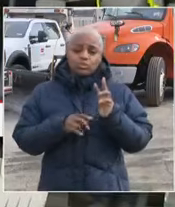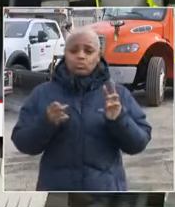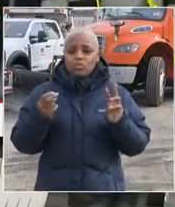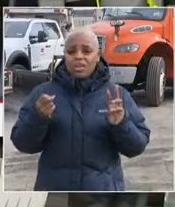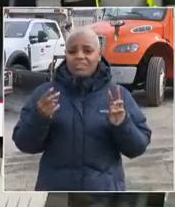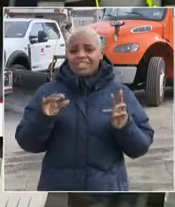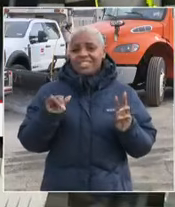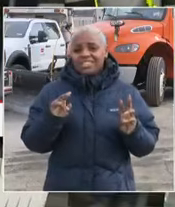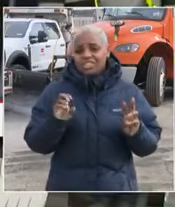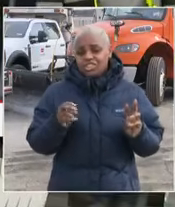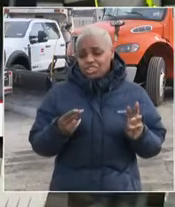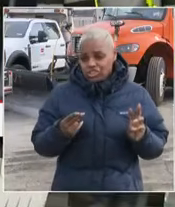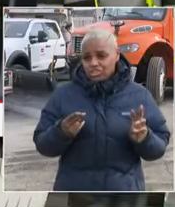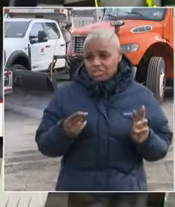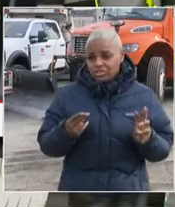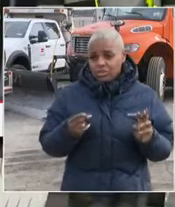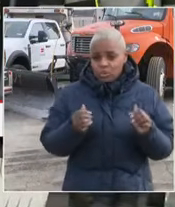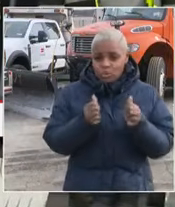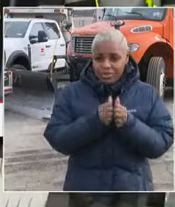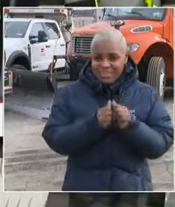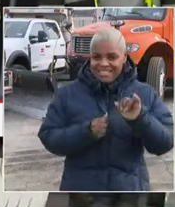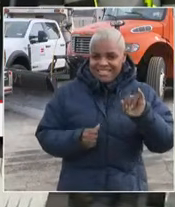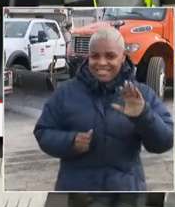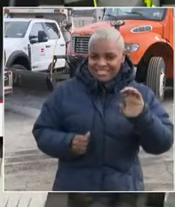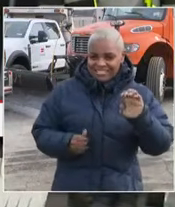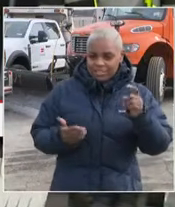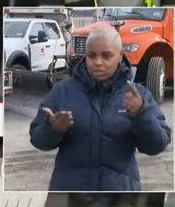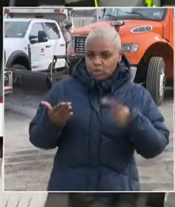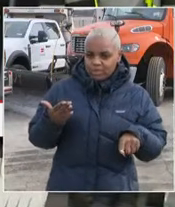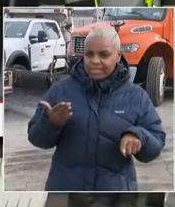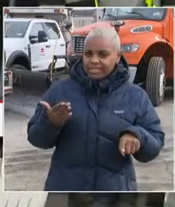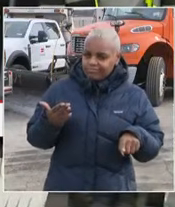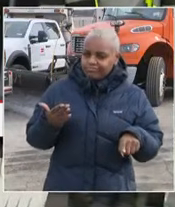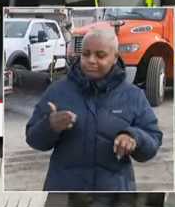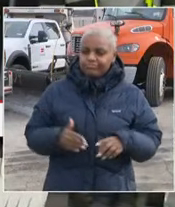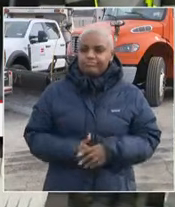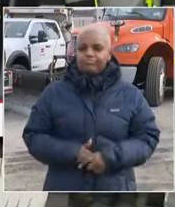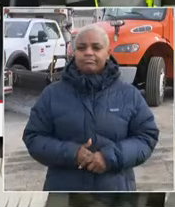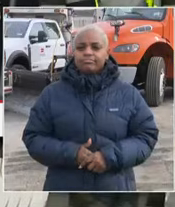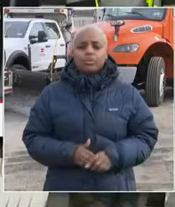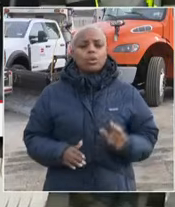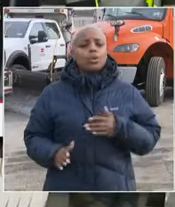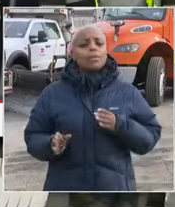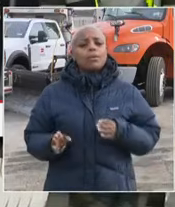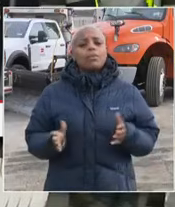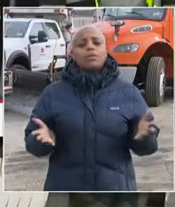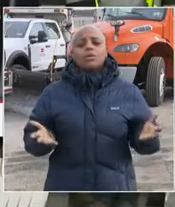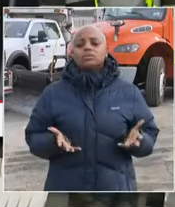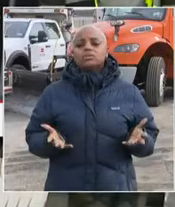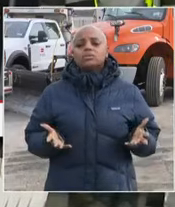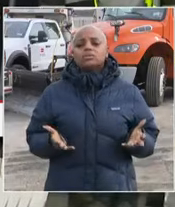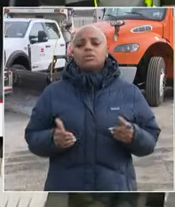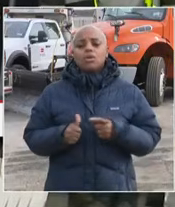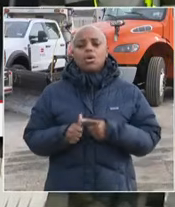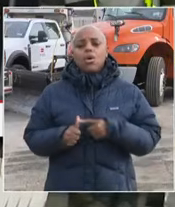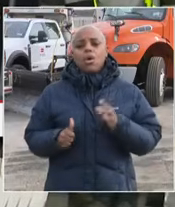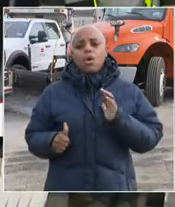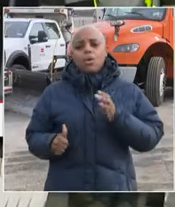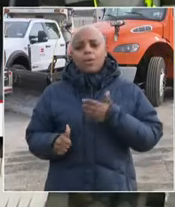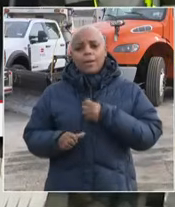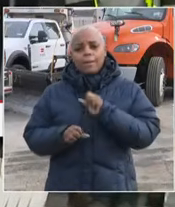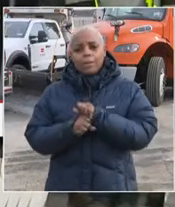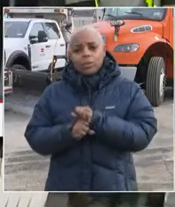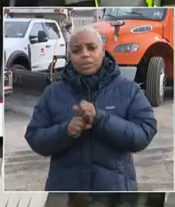end. So what our preparations have been is making sure that we have all the employees and equipment available to address the conditions